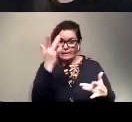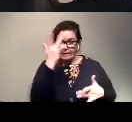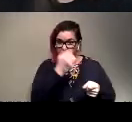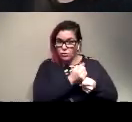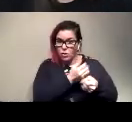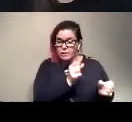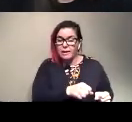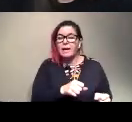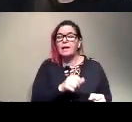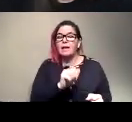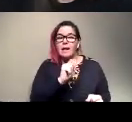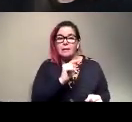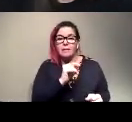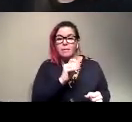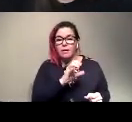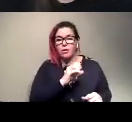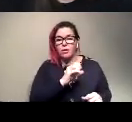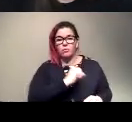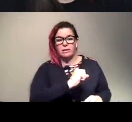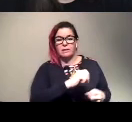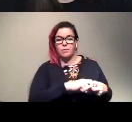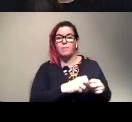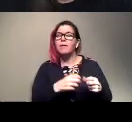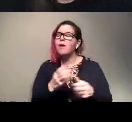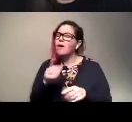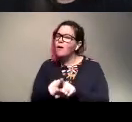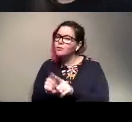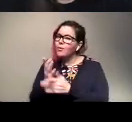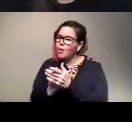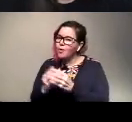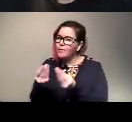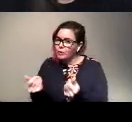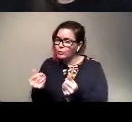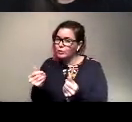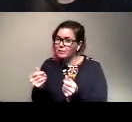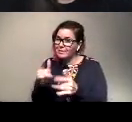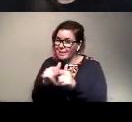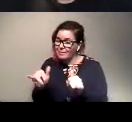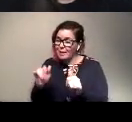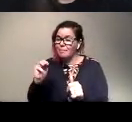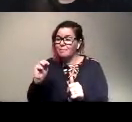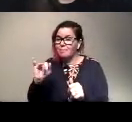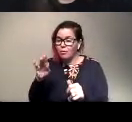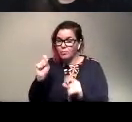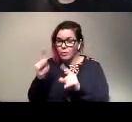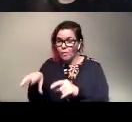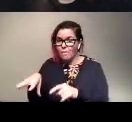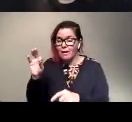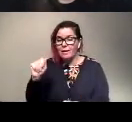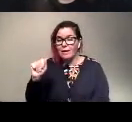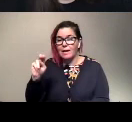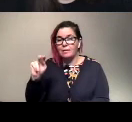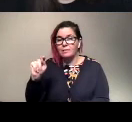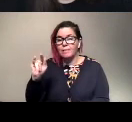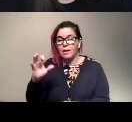antibiotic resistance, but they're part of the solution in this case, right? So the microbes are also where we can go and find antibiotic production. And most of